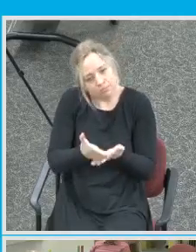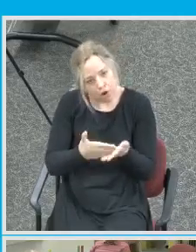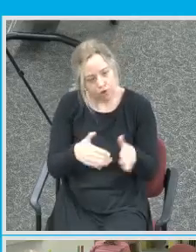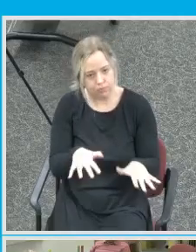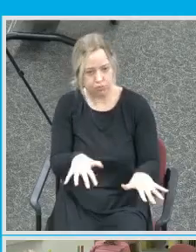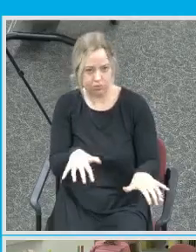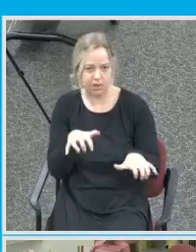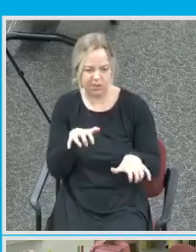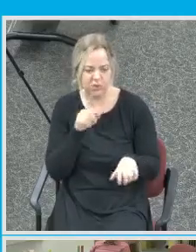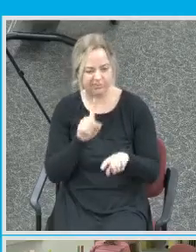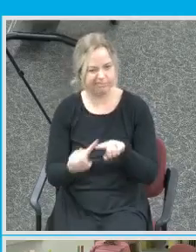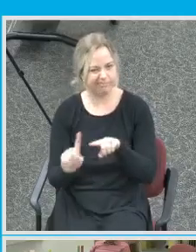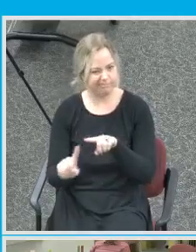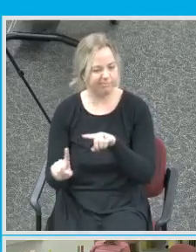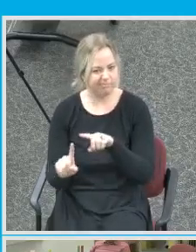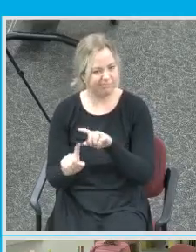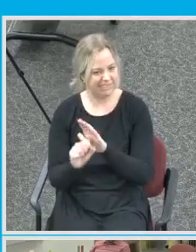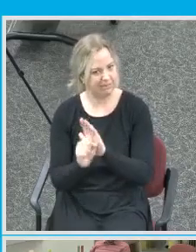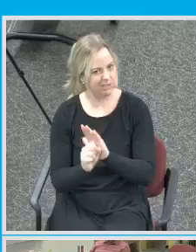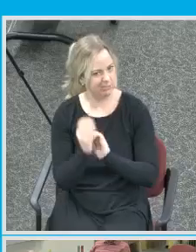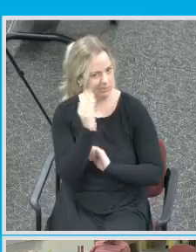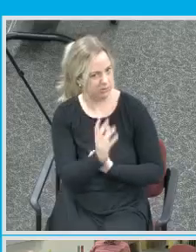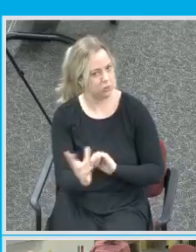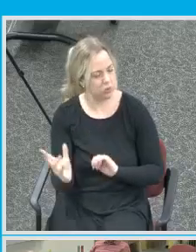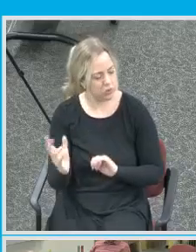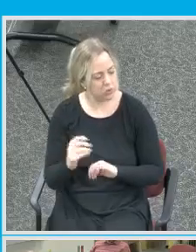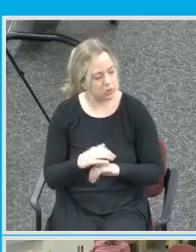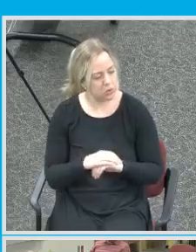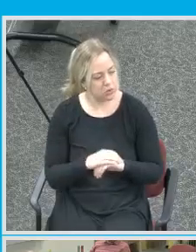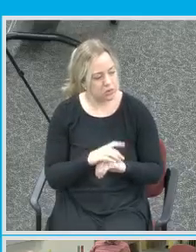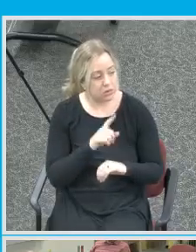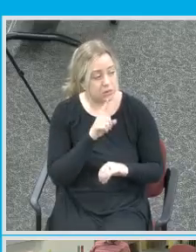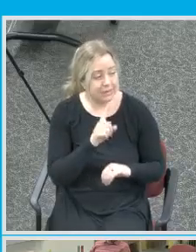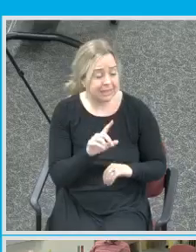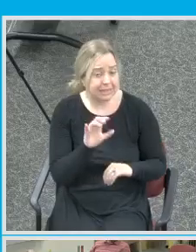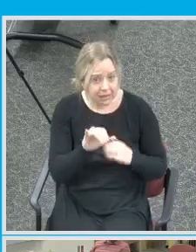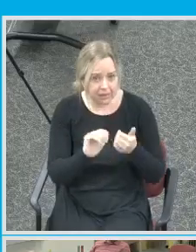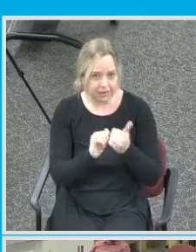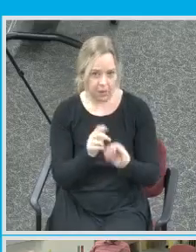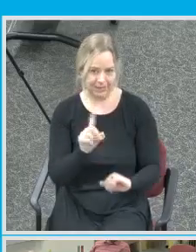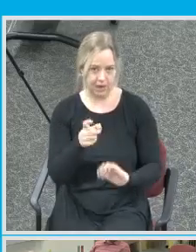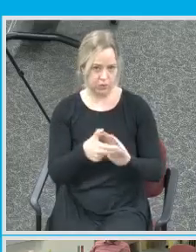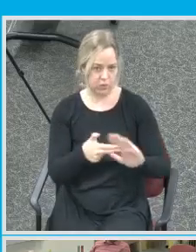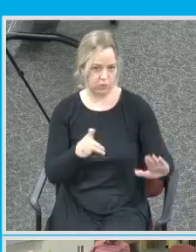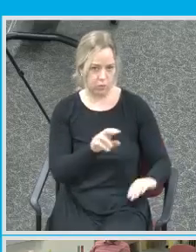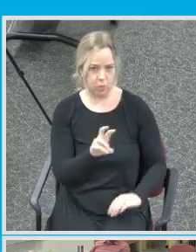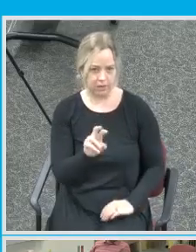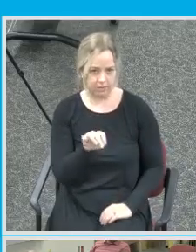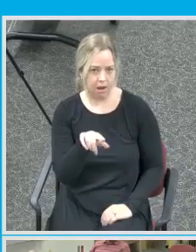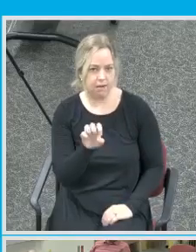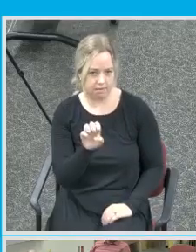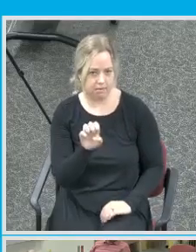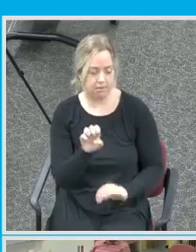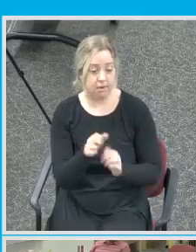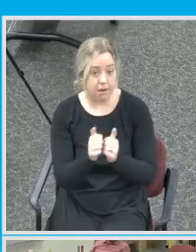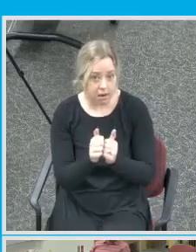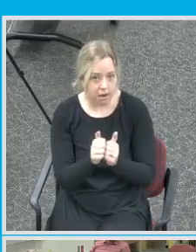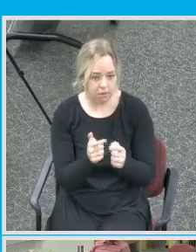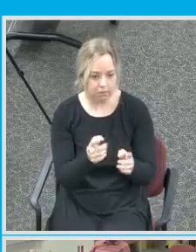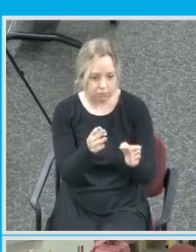illnesses coming to medical attention. And so, in fact, that's how we diagnose West Nile virus often enough, right, is someone